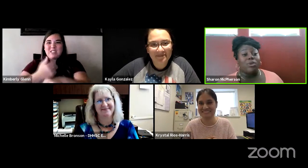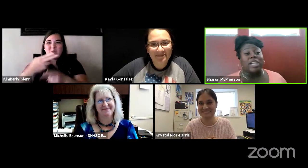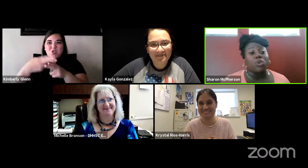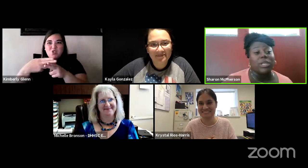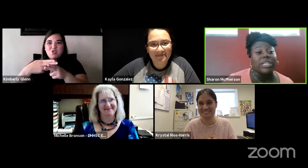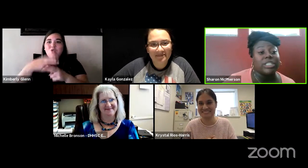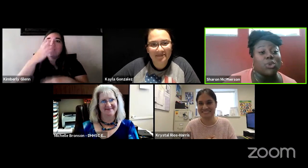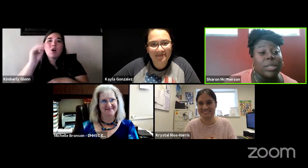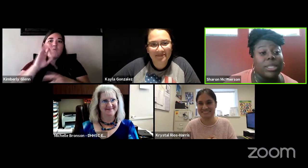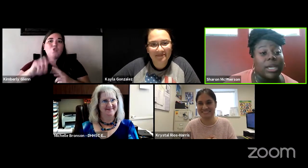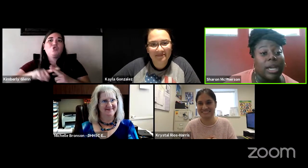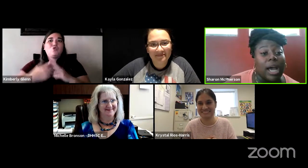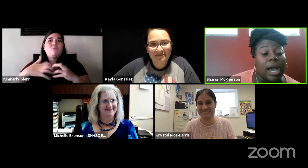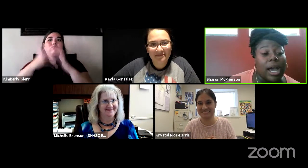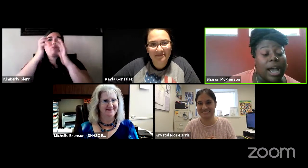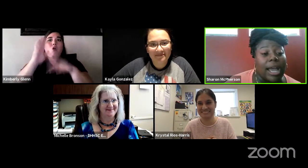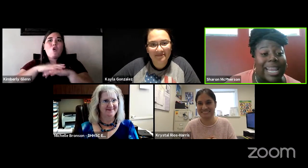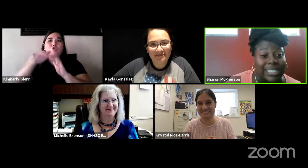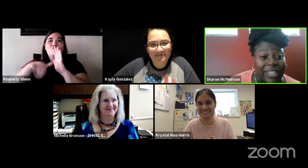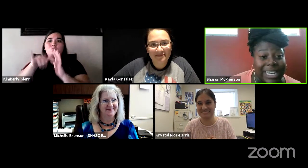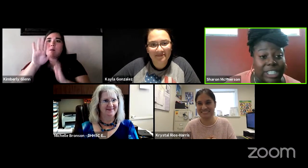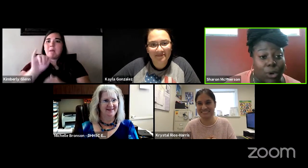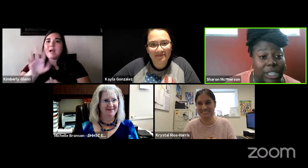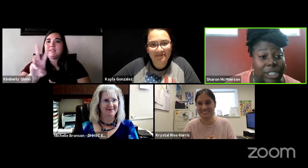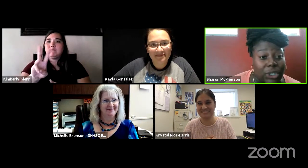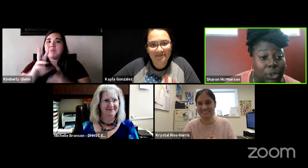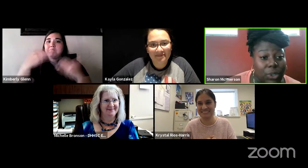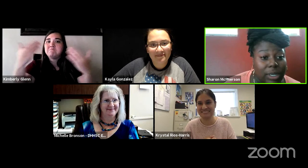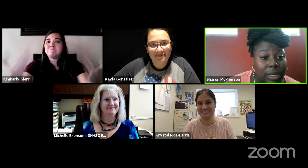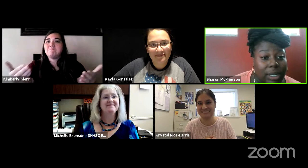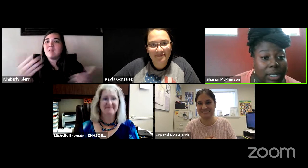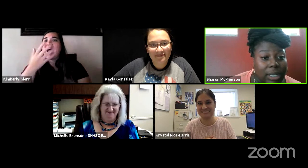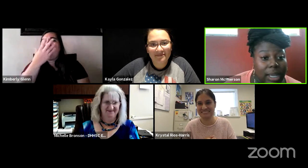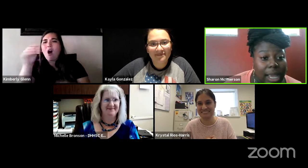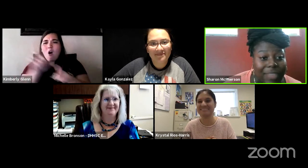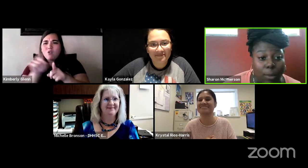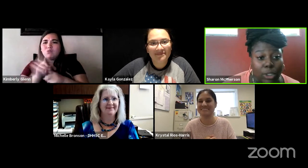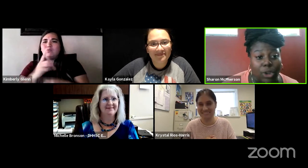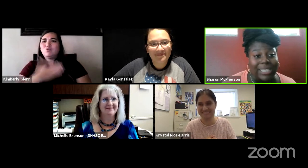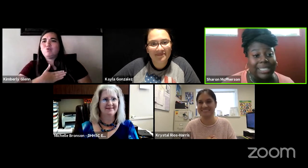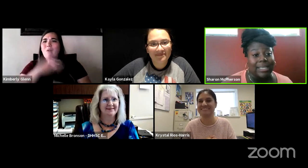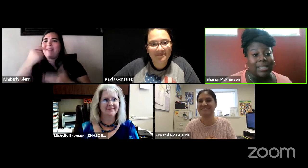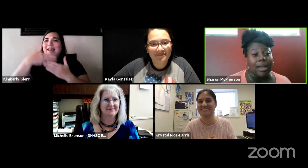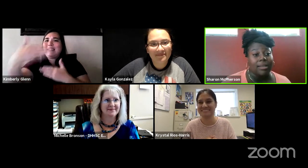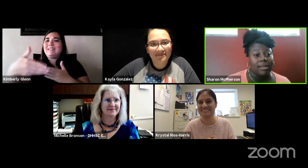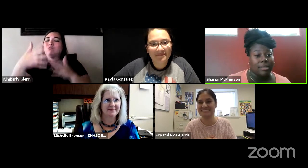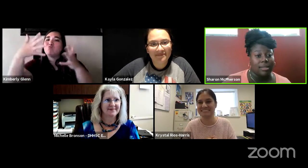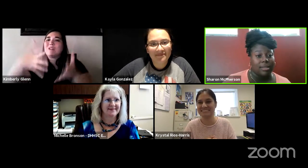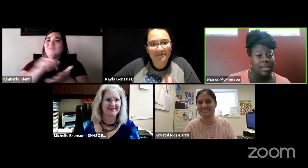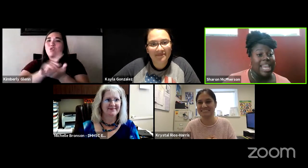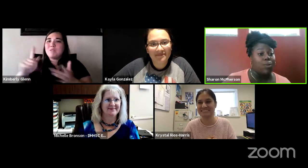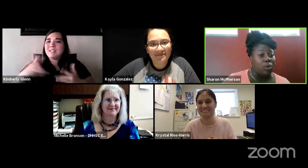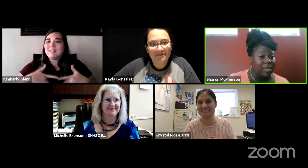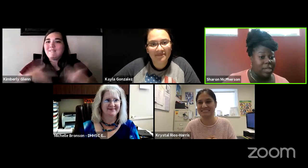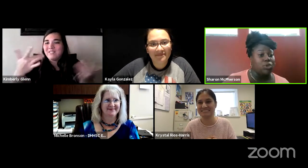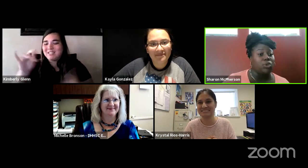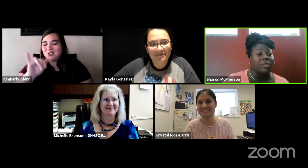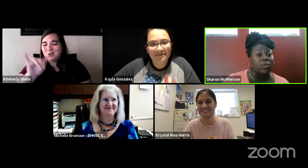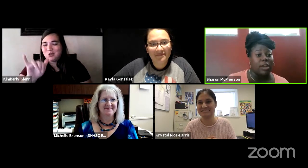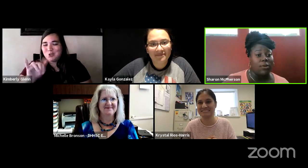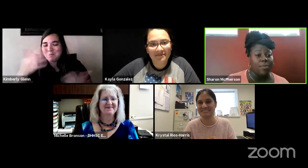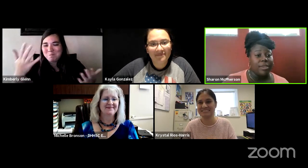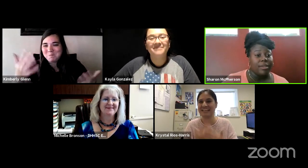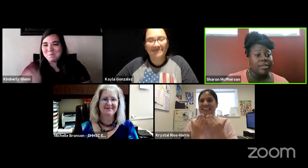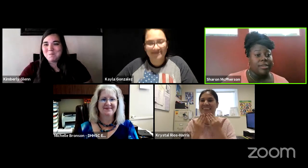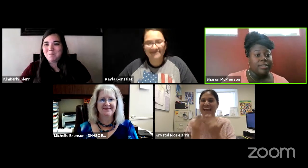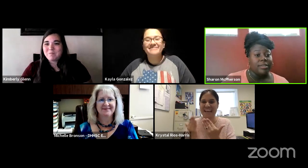I hope you guys are willing to join the next event that is starting soon. That will start at 6 o'clock. It will be on YouTube